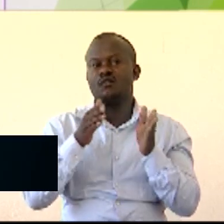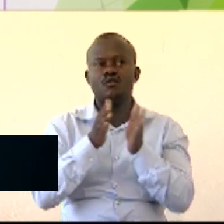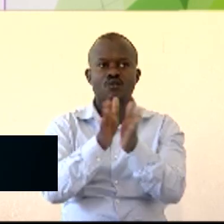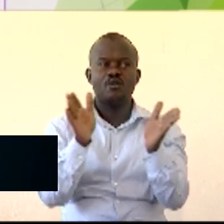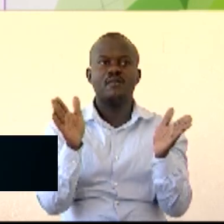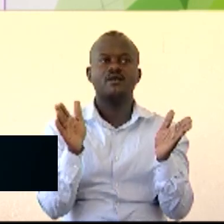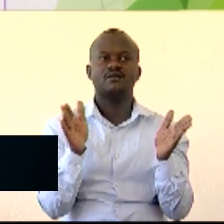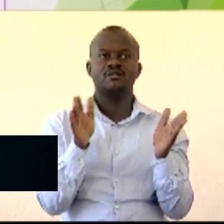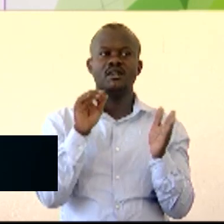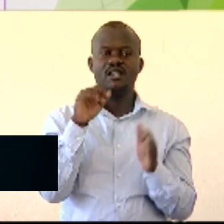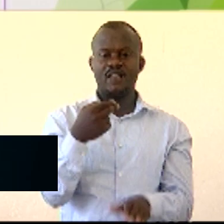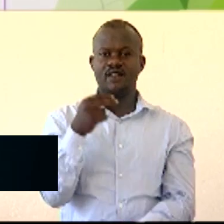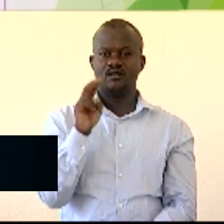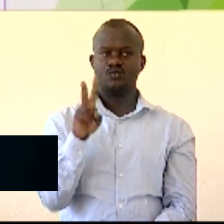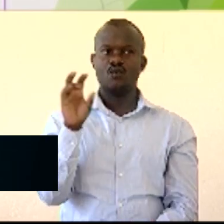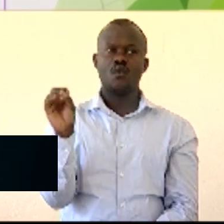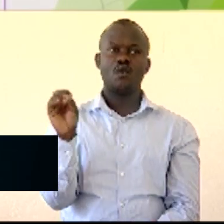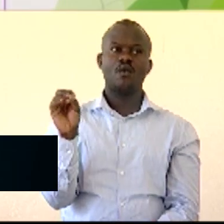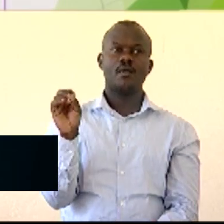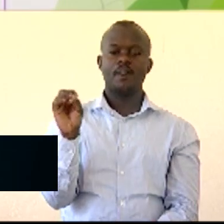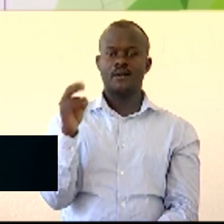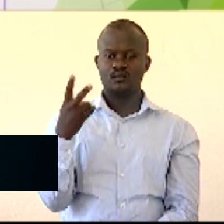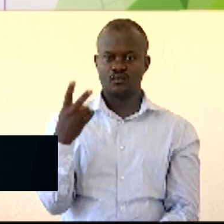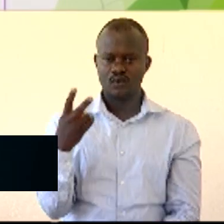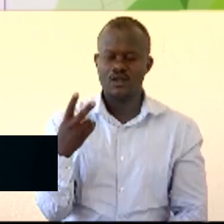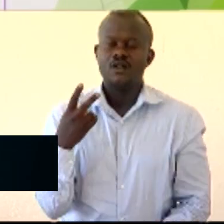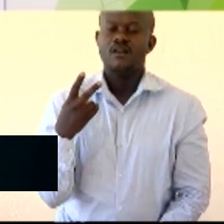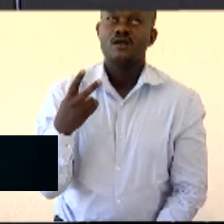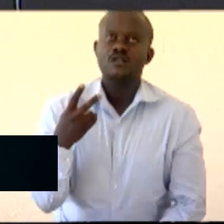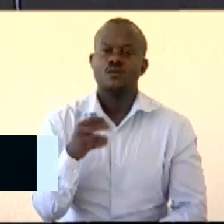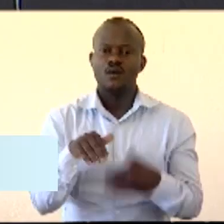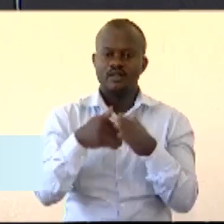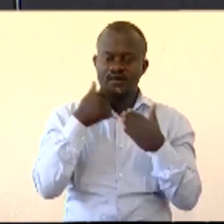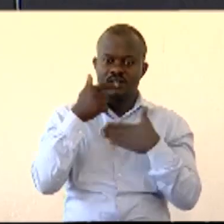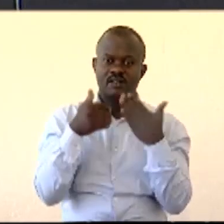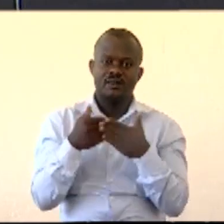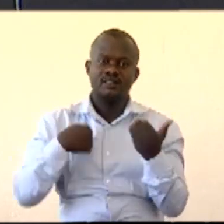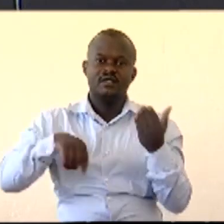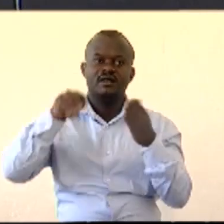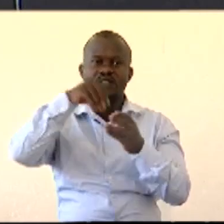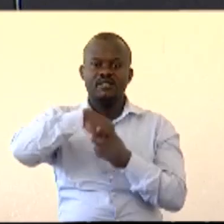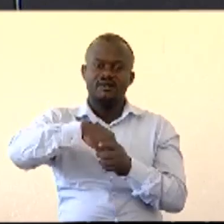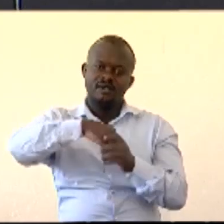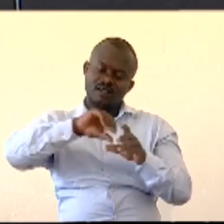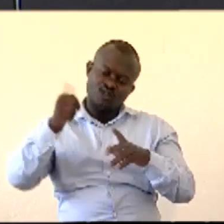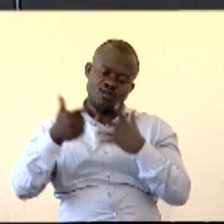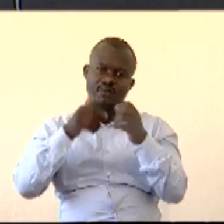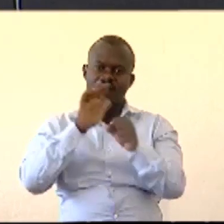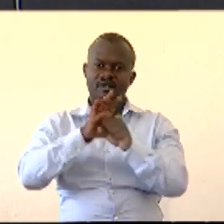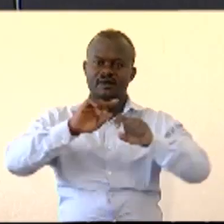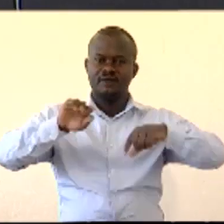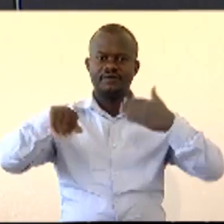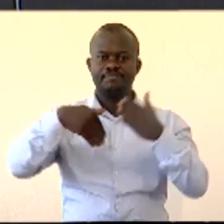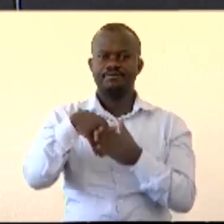common peroxide, hydrogen peroxide. So in peroxides, sodium peroxide and so many others. So